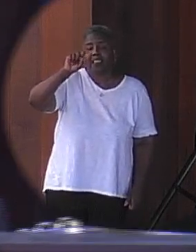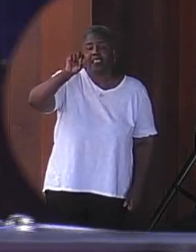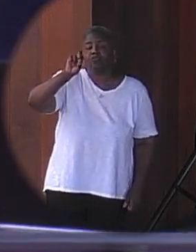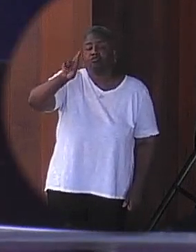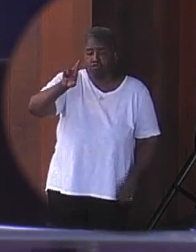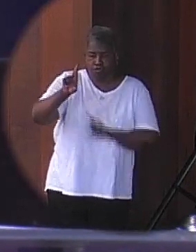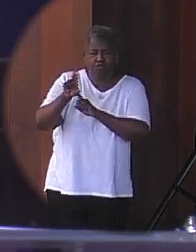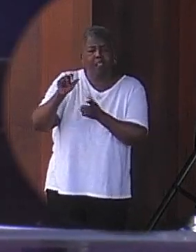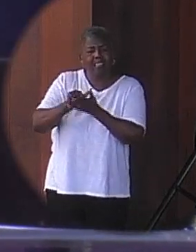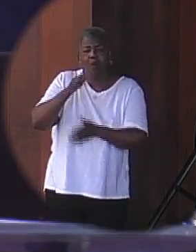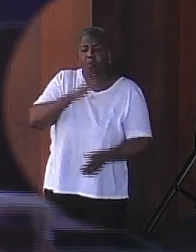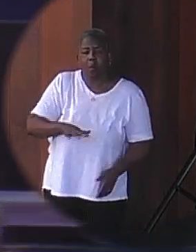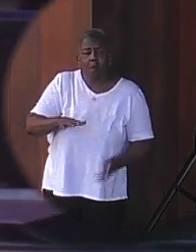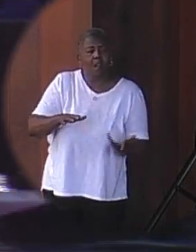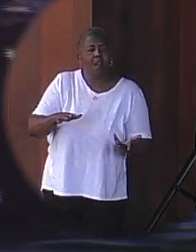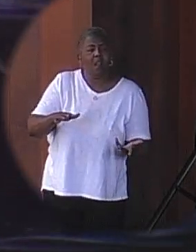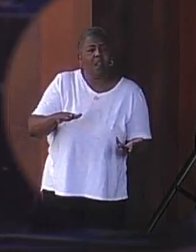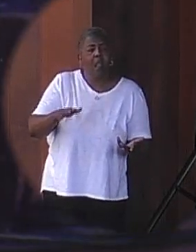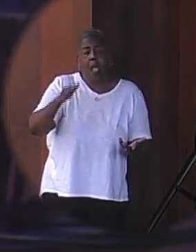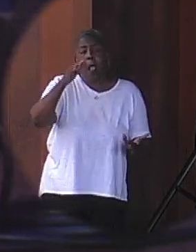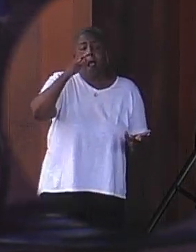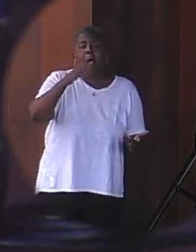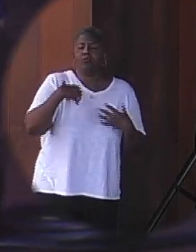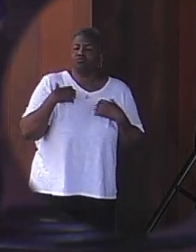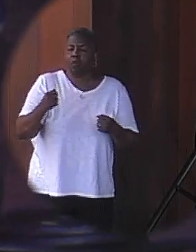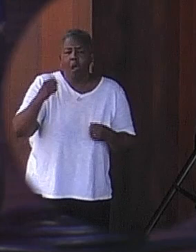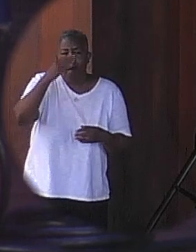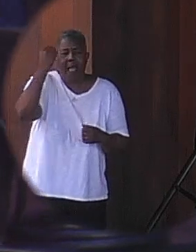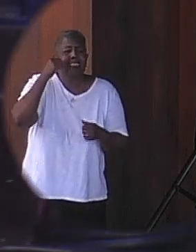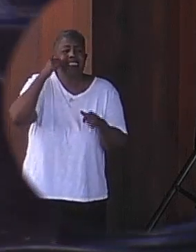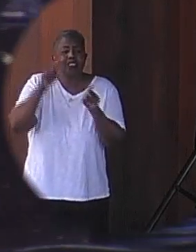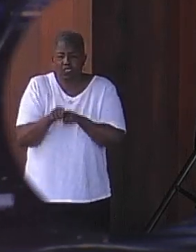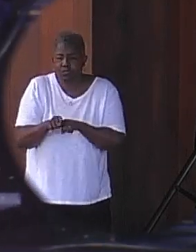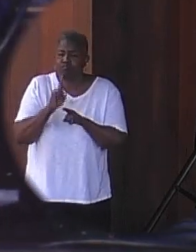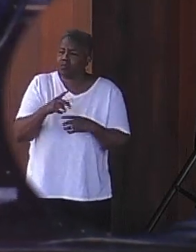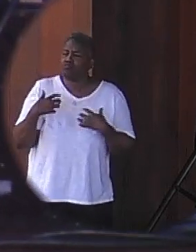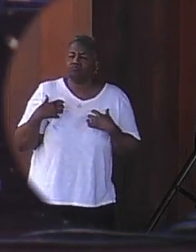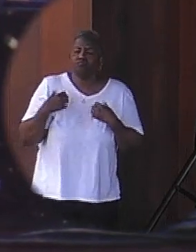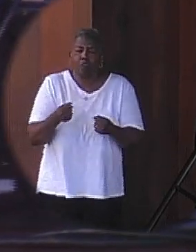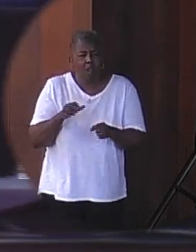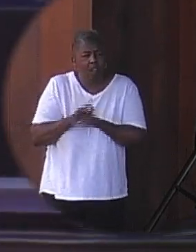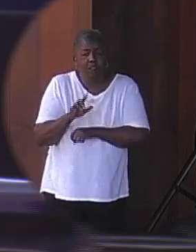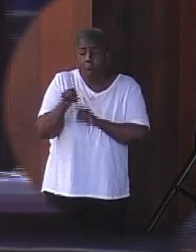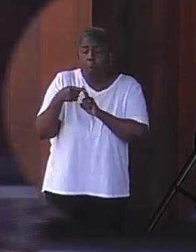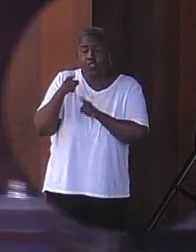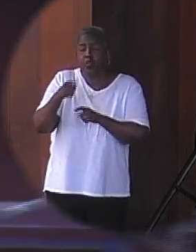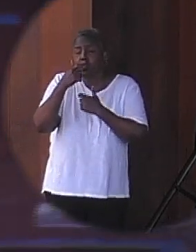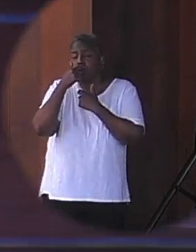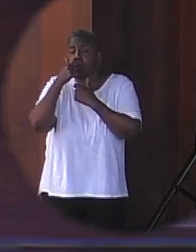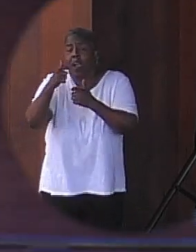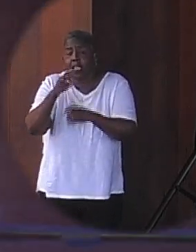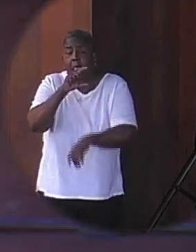Darnella Frazier is a bold black sister who had the courage while she was watching